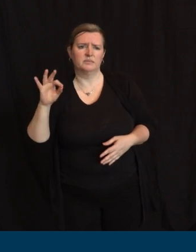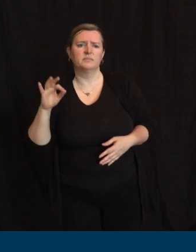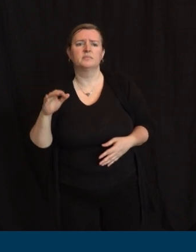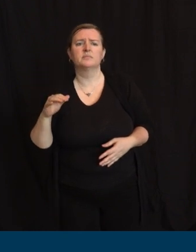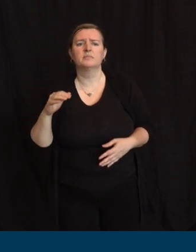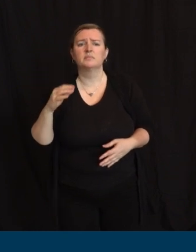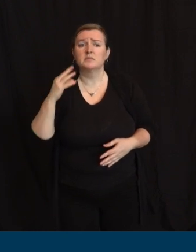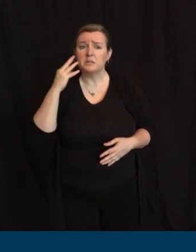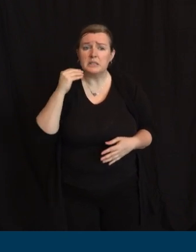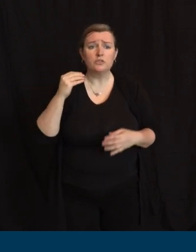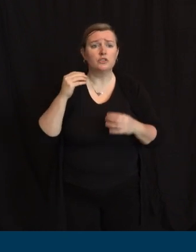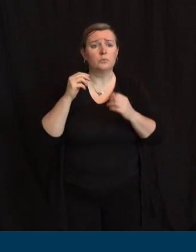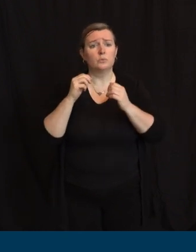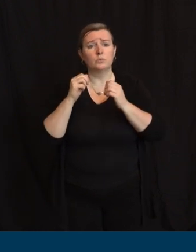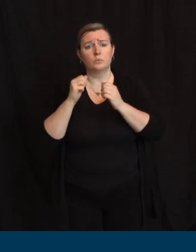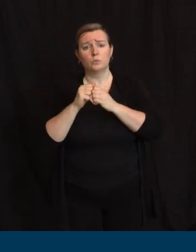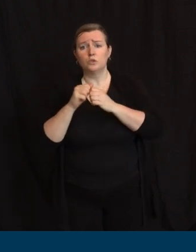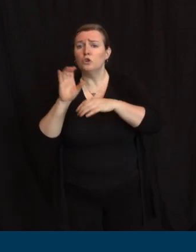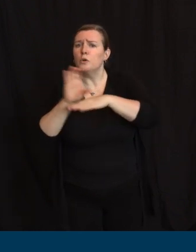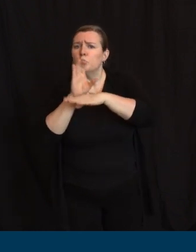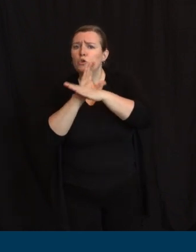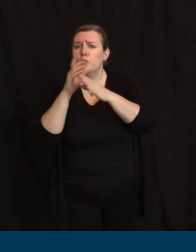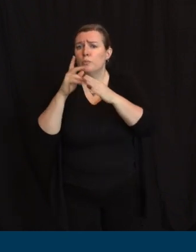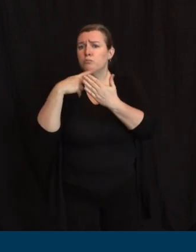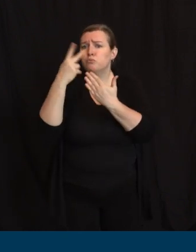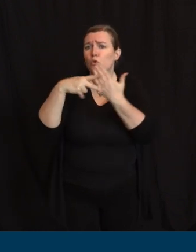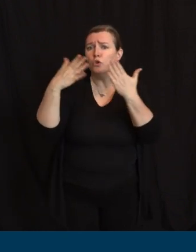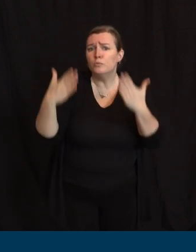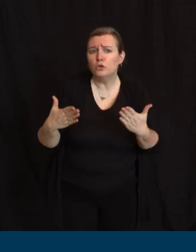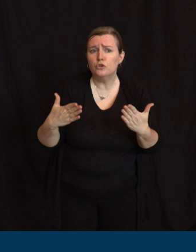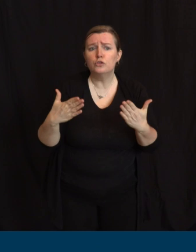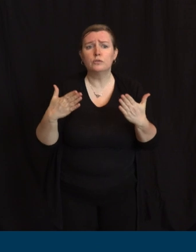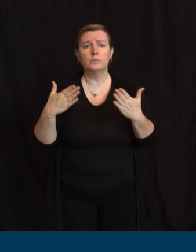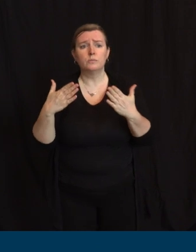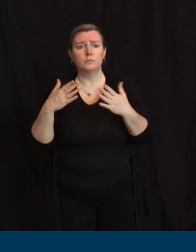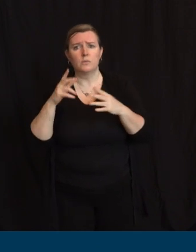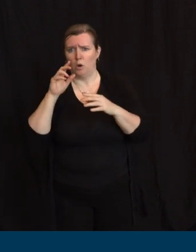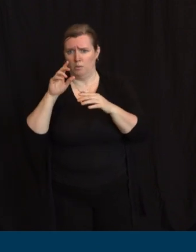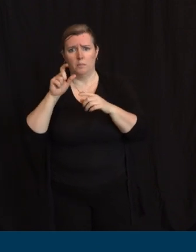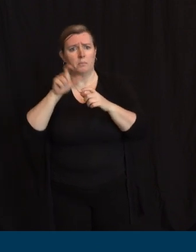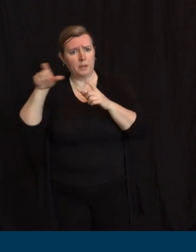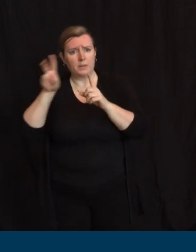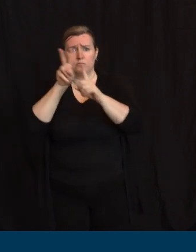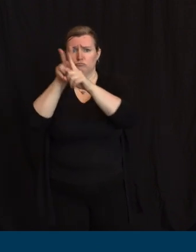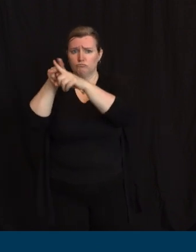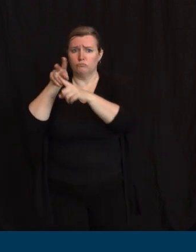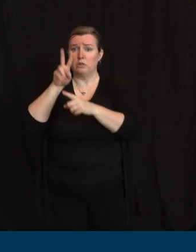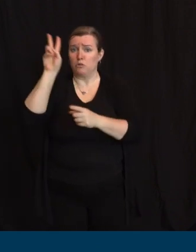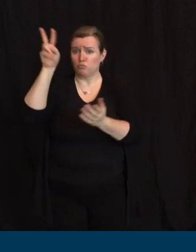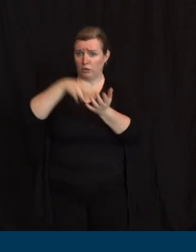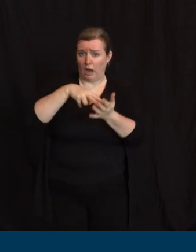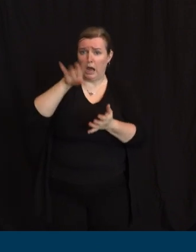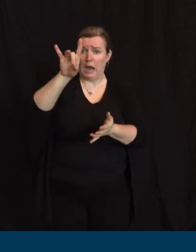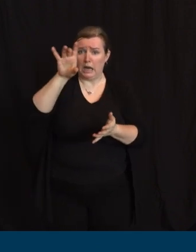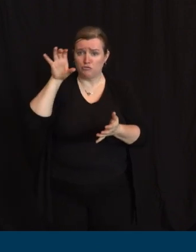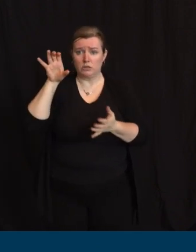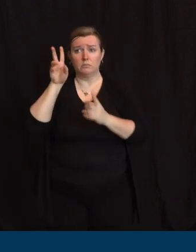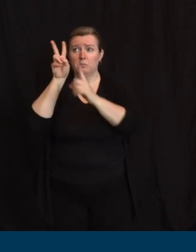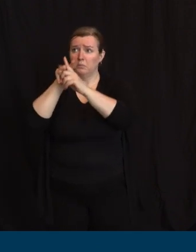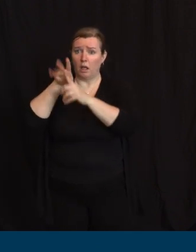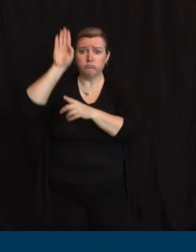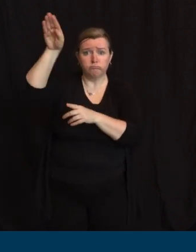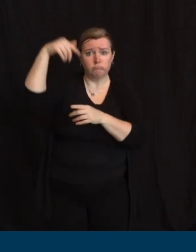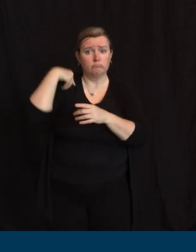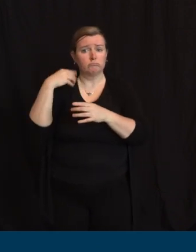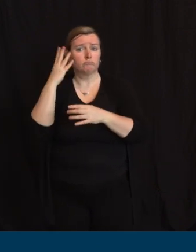technological areas. We have been overwhelmed by the response with more than 2,800 people stepping forward. I'm happy